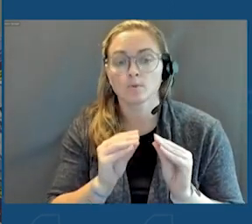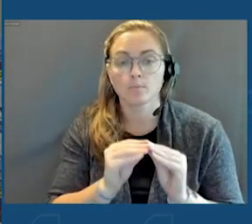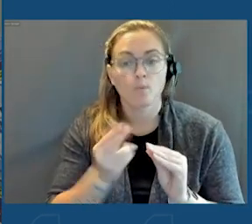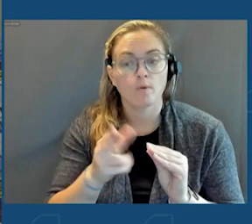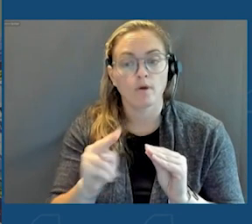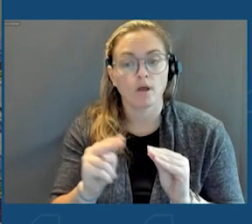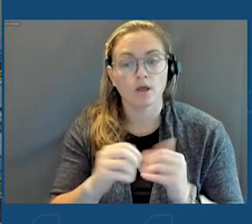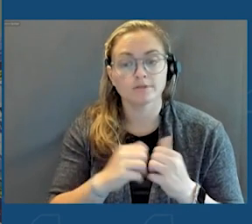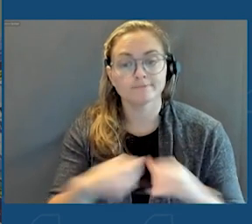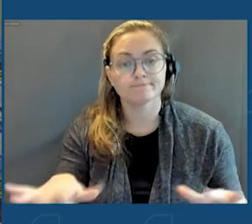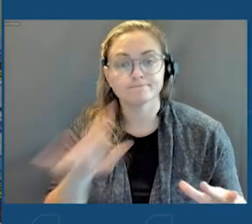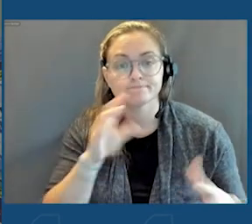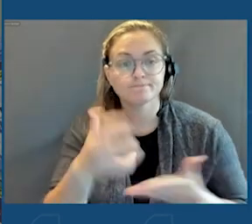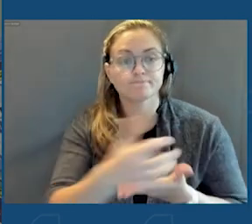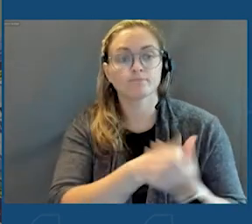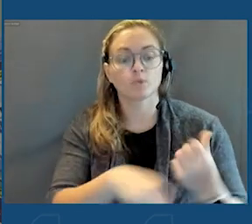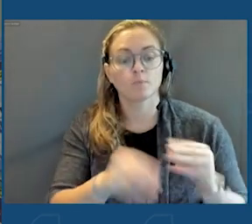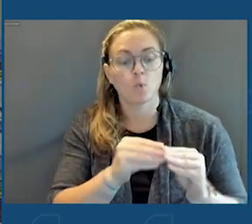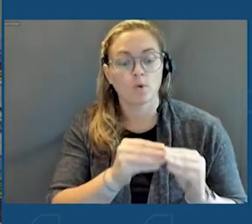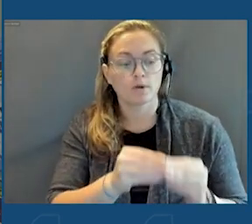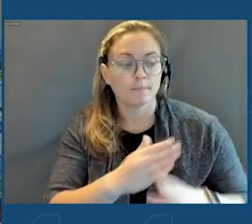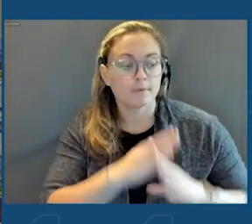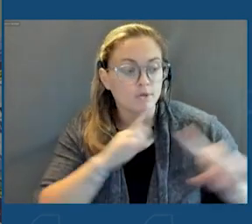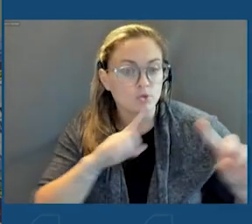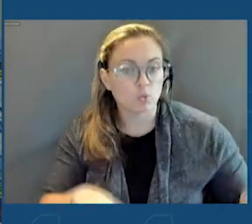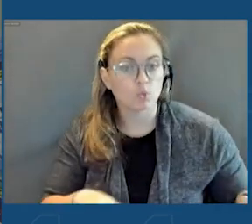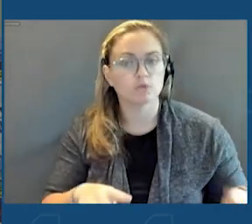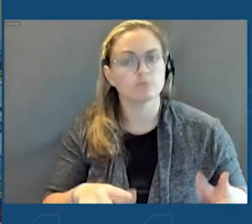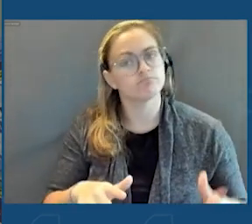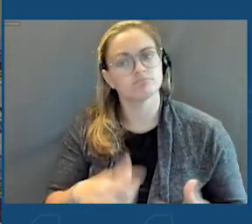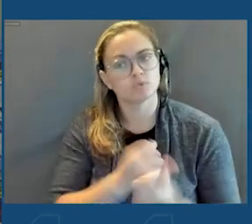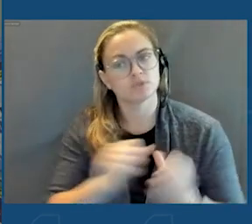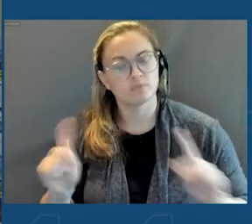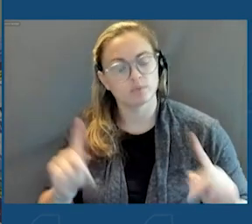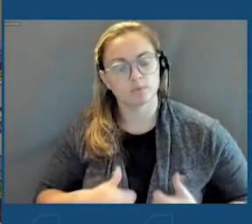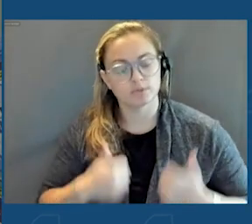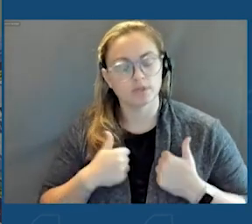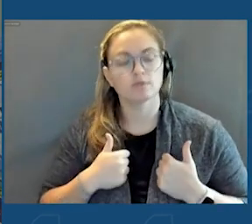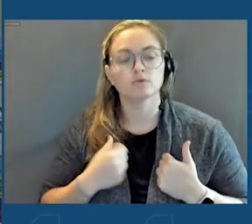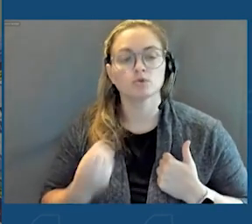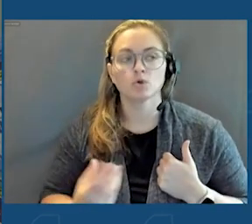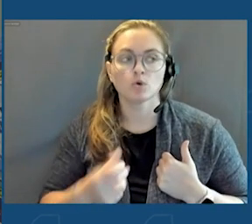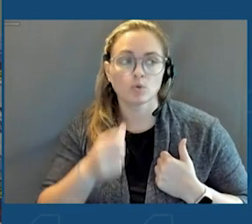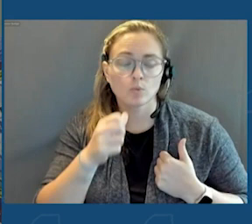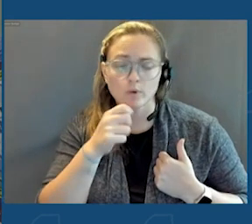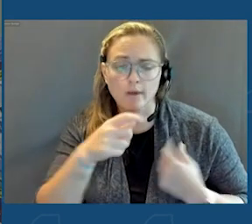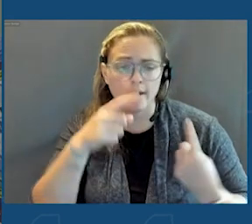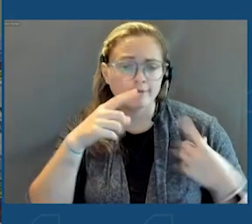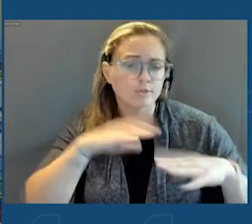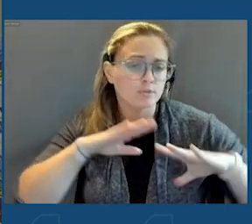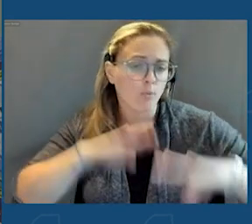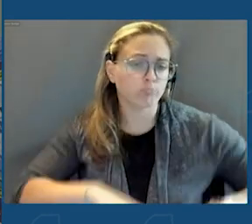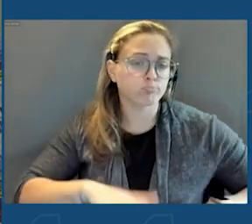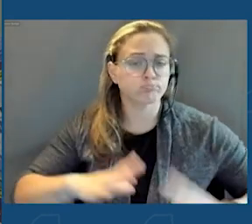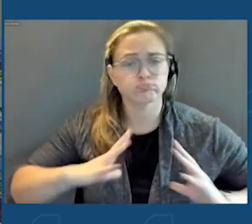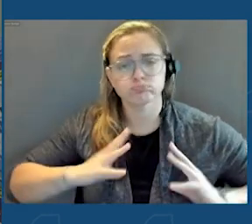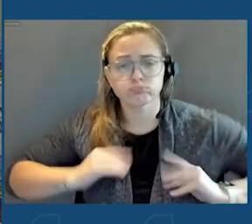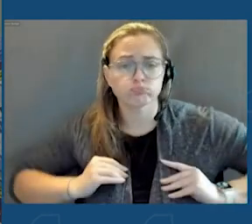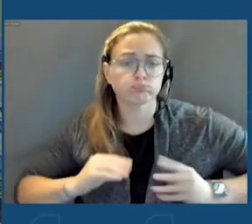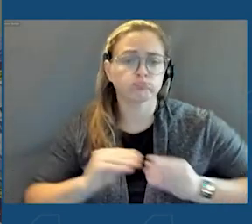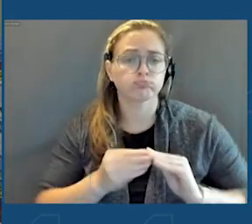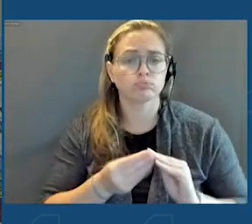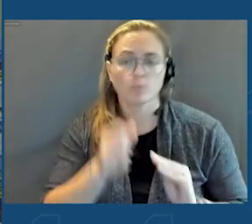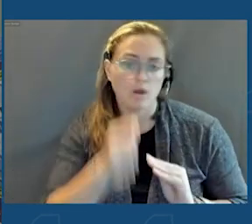extreme risk protection orders. And in that sense, we are saving people's lives. So we're not settling for these numbers. Don't take from this